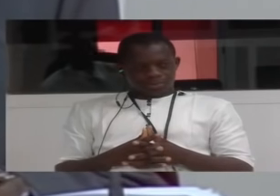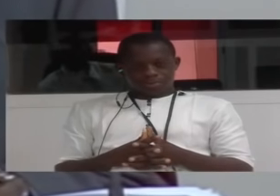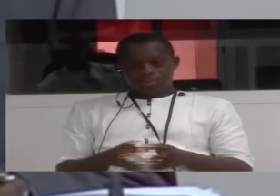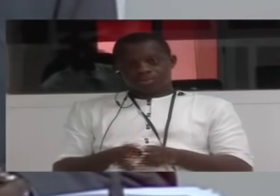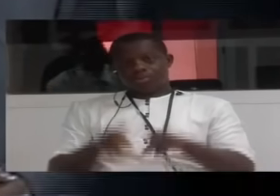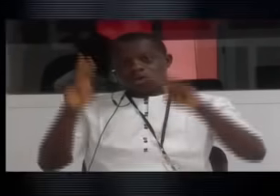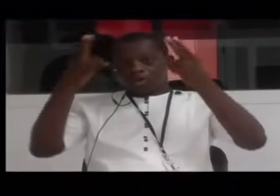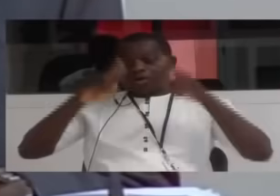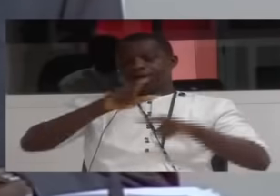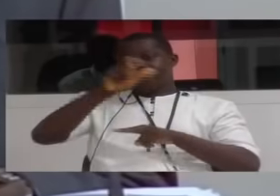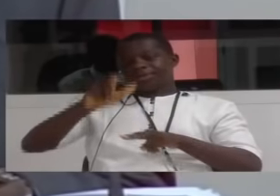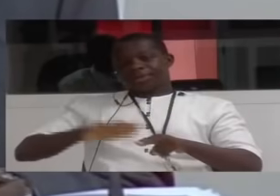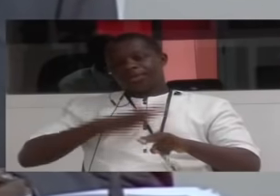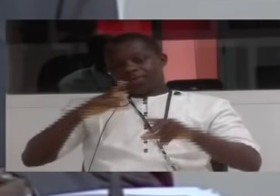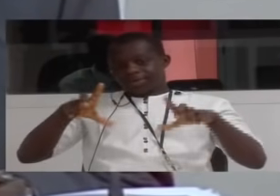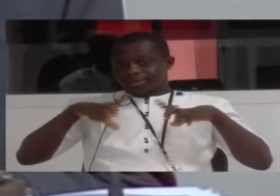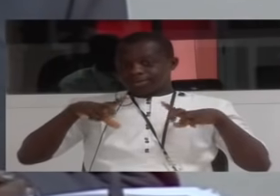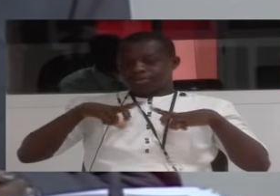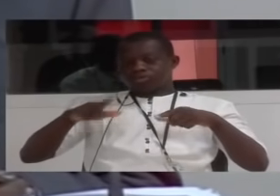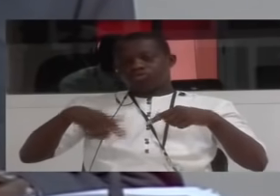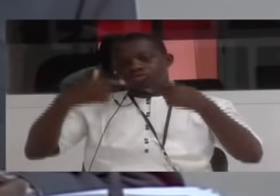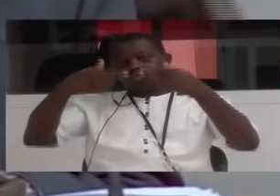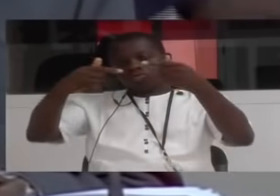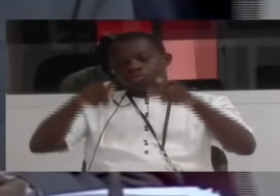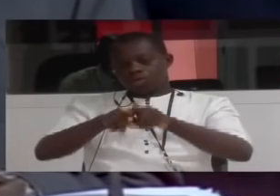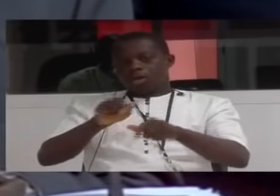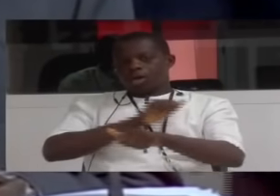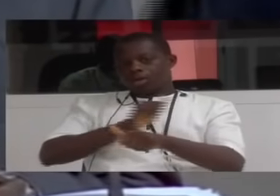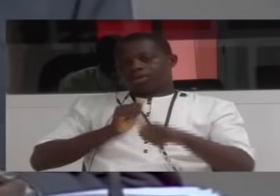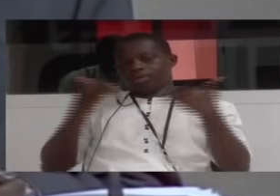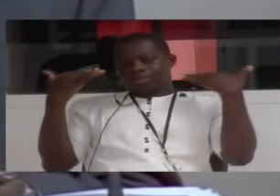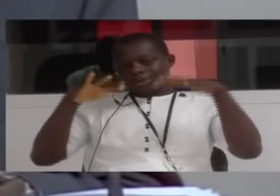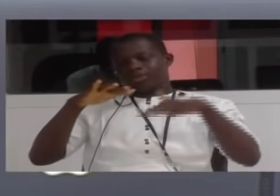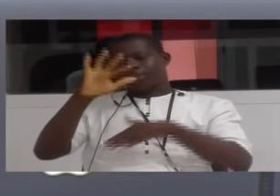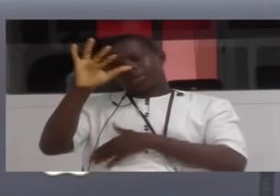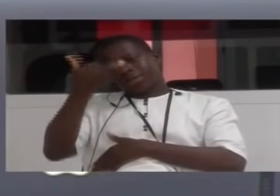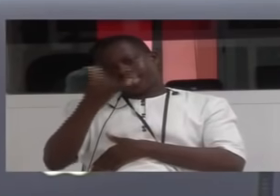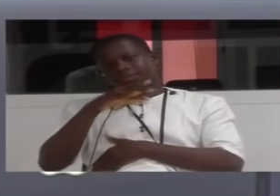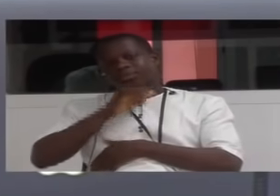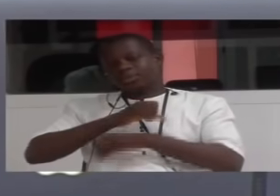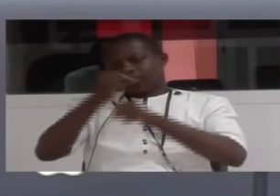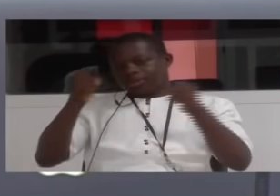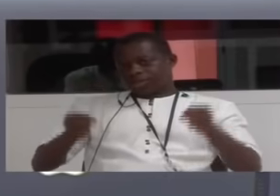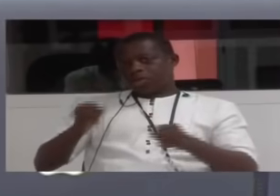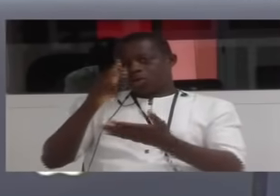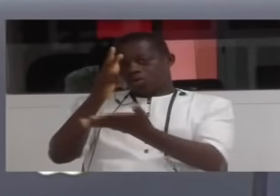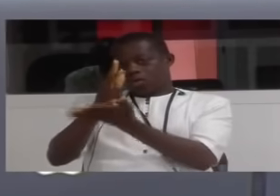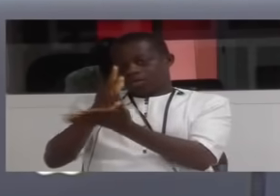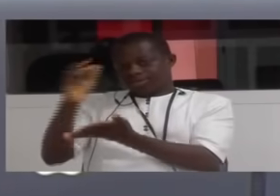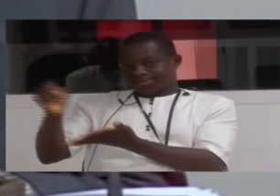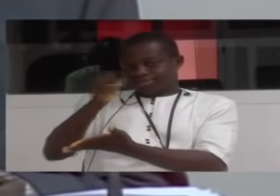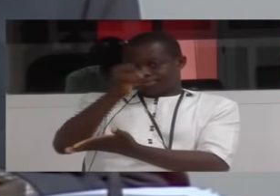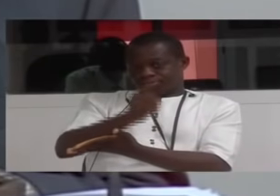Councillor, are we ready to resume our proceedings? Yes, Mr. Chair, we're ready. The witness is being ushered in. Thank you very